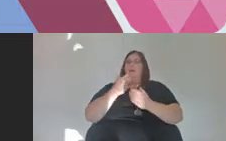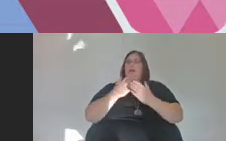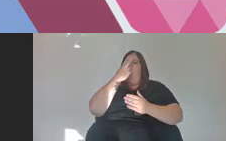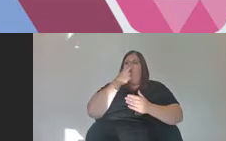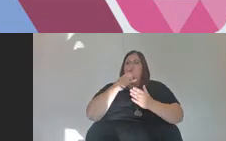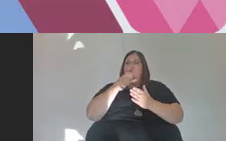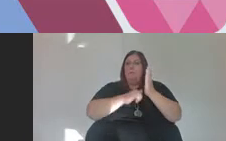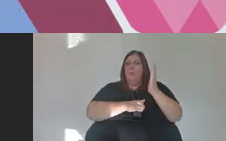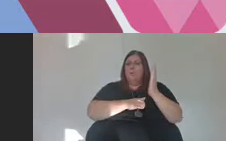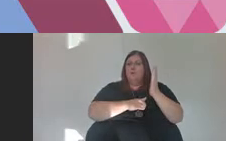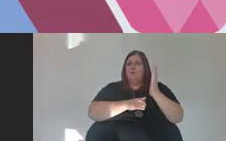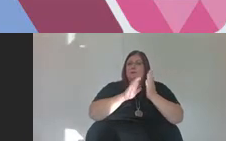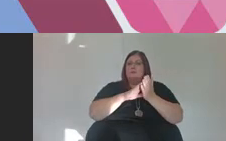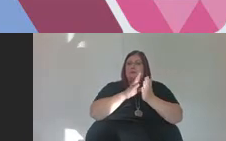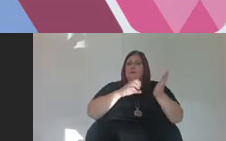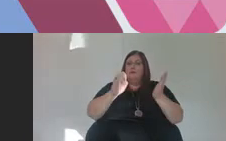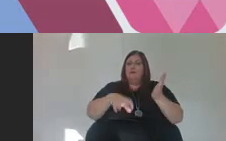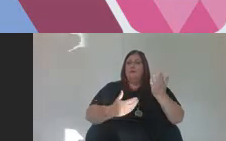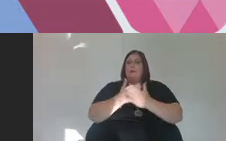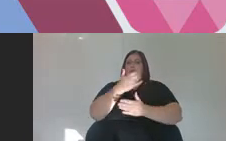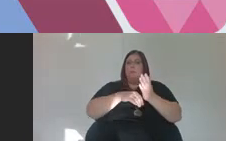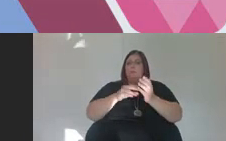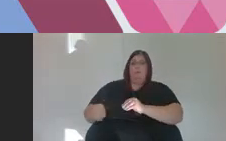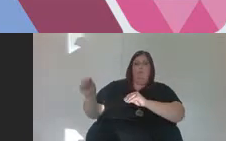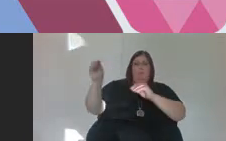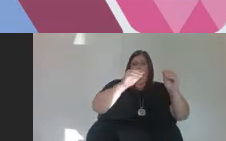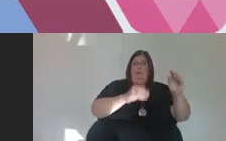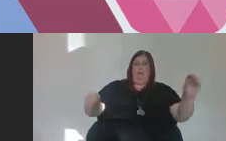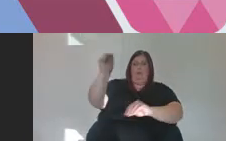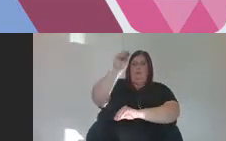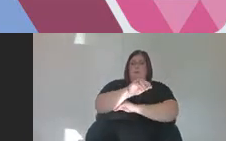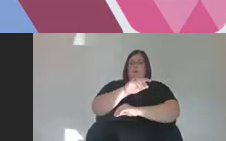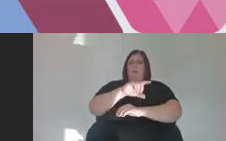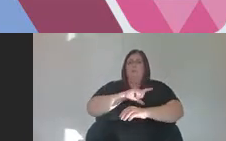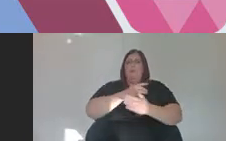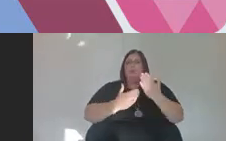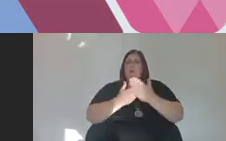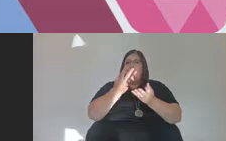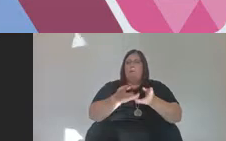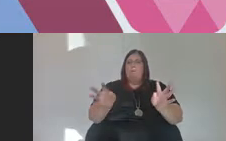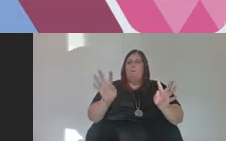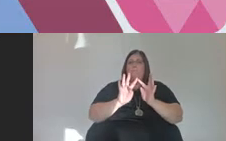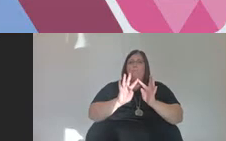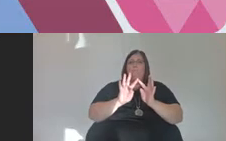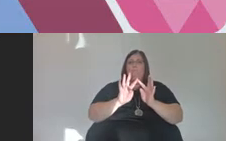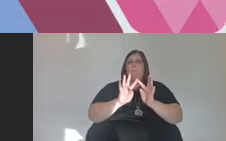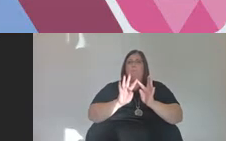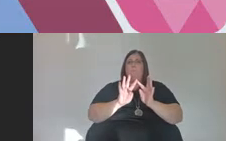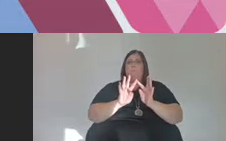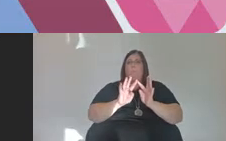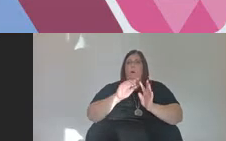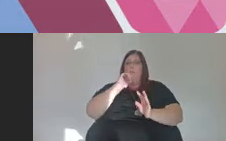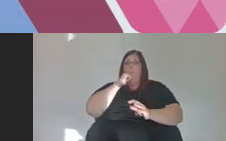strengthened, most notably the Autism Local Implementation Board and the SEND Staffordshire Parent and Carer